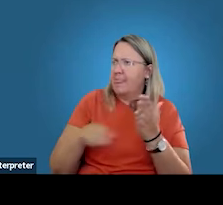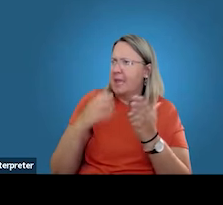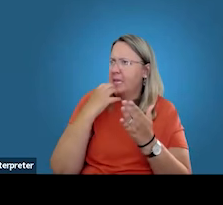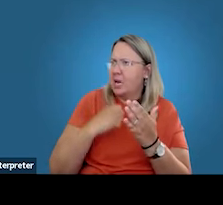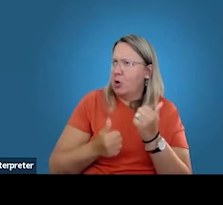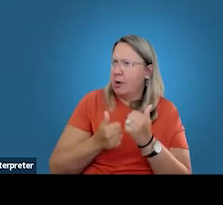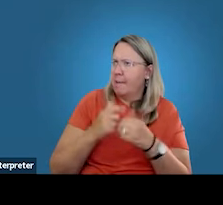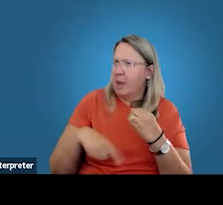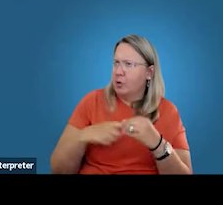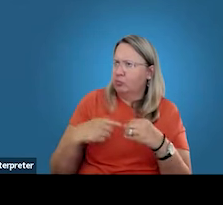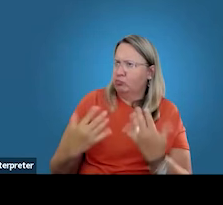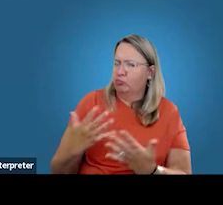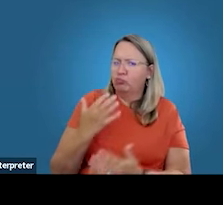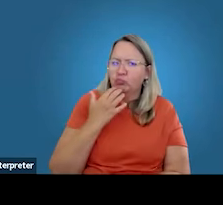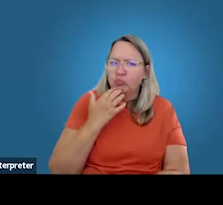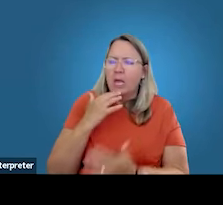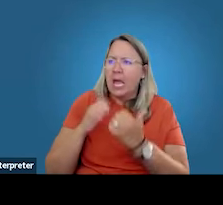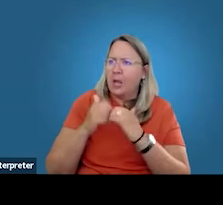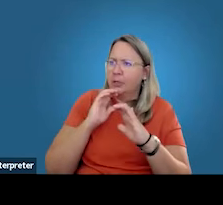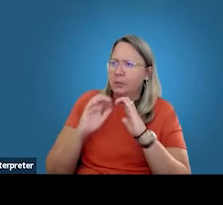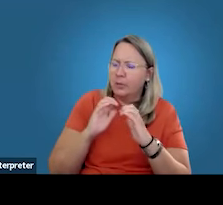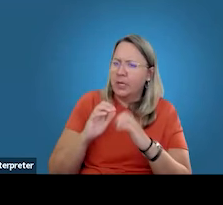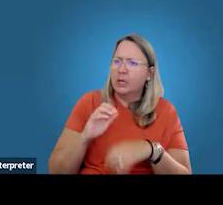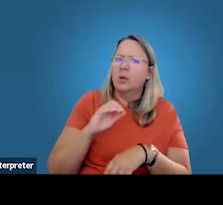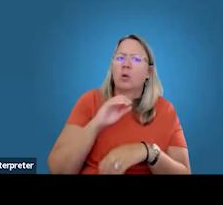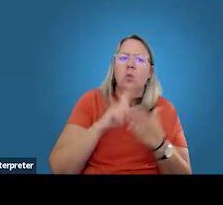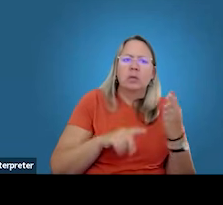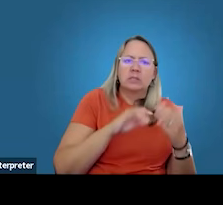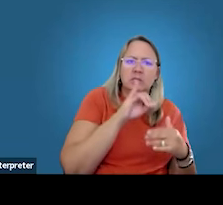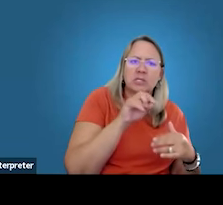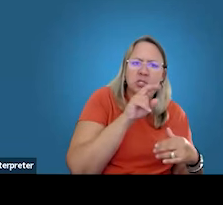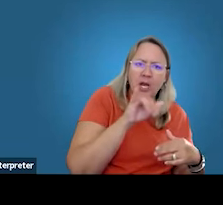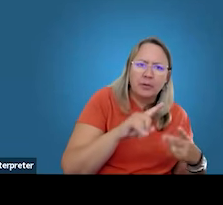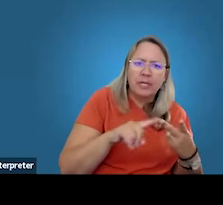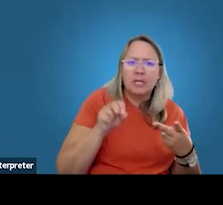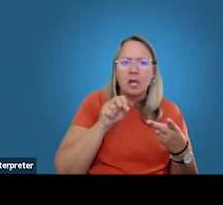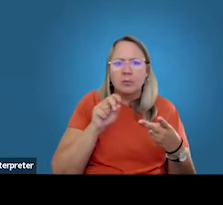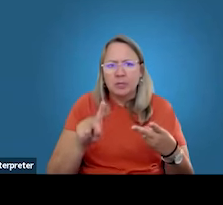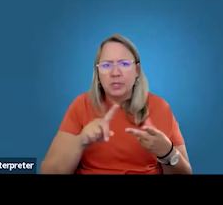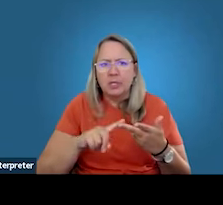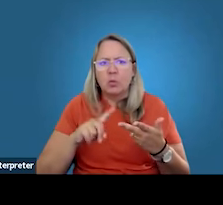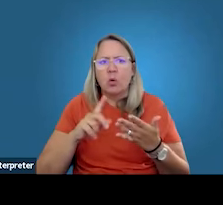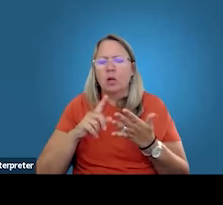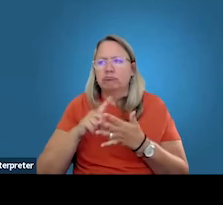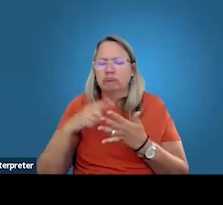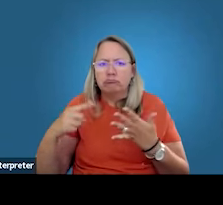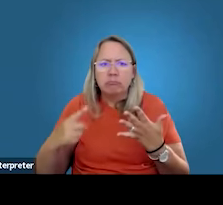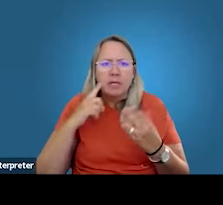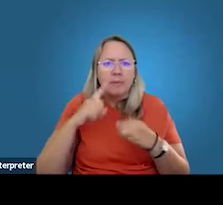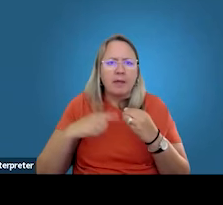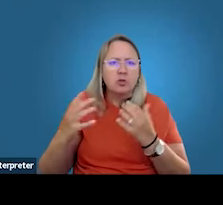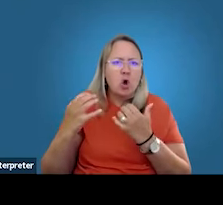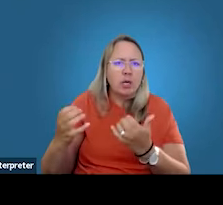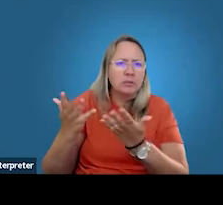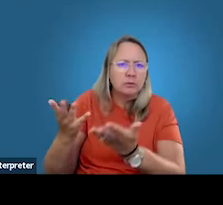specific audience that you're wanting to communicate to. What's the jeopardy for them? What's the opportunity or the thing that they're most scared about? So we've